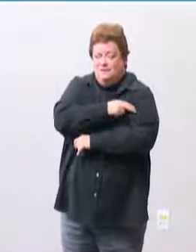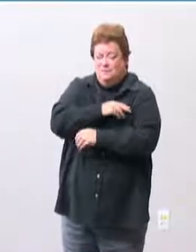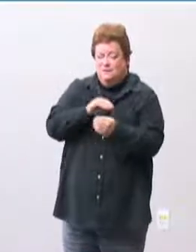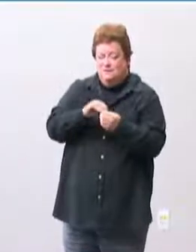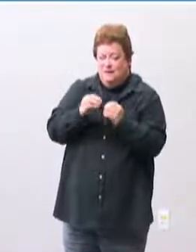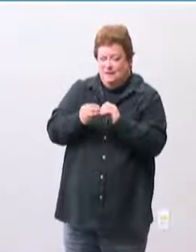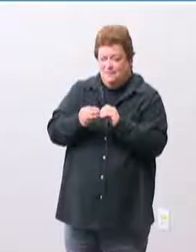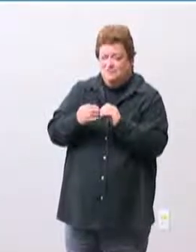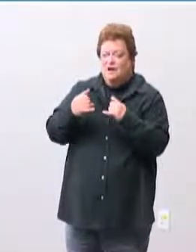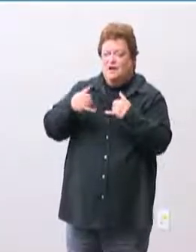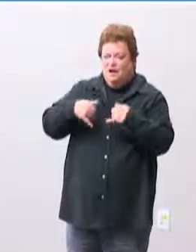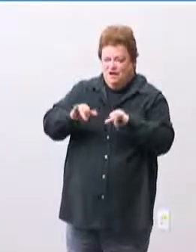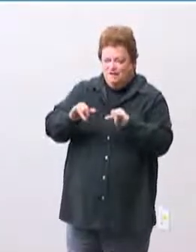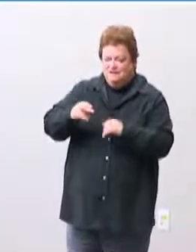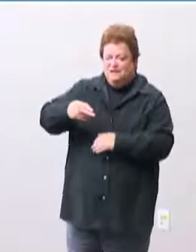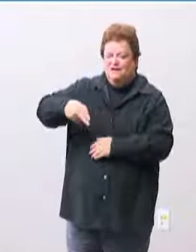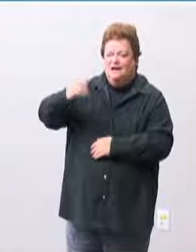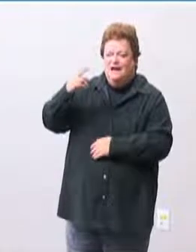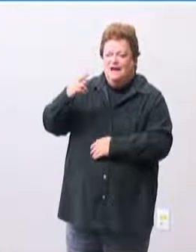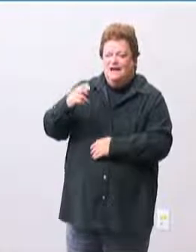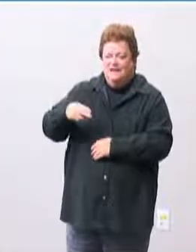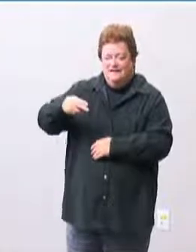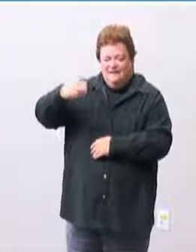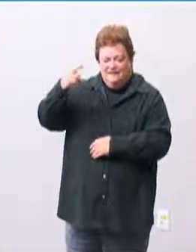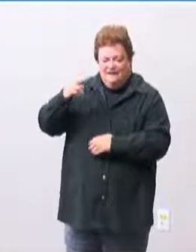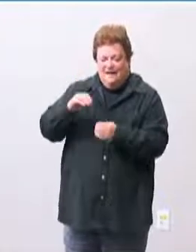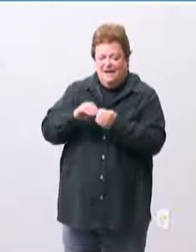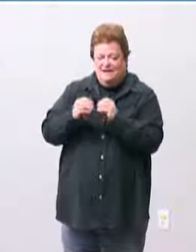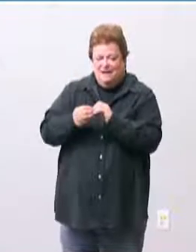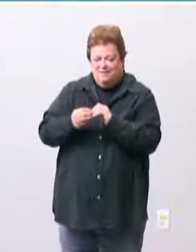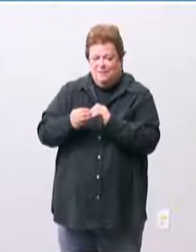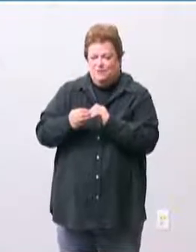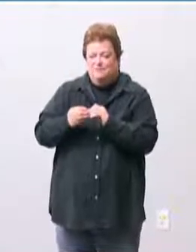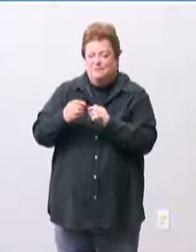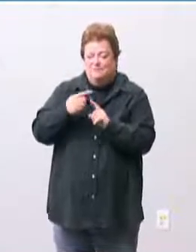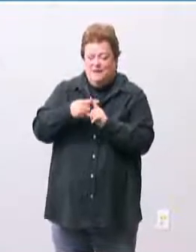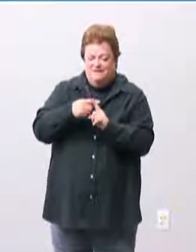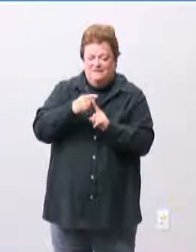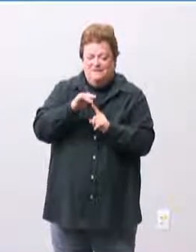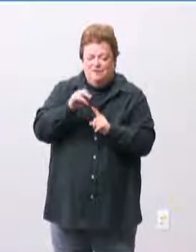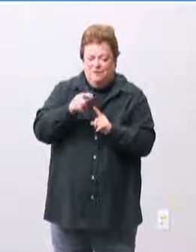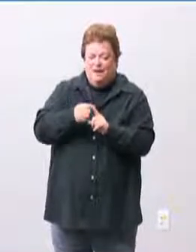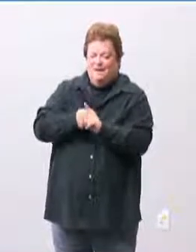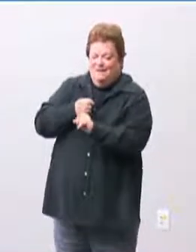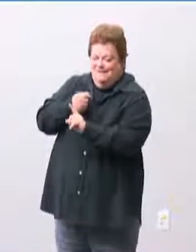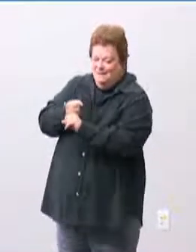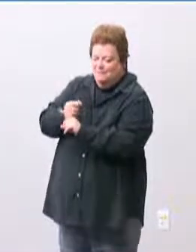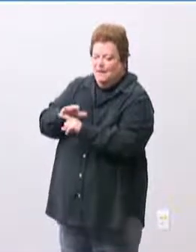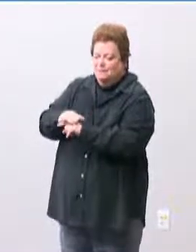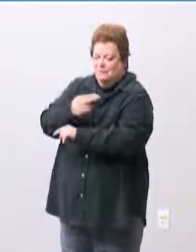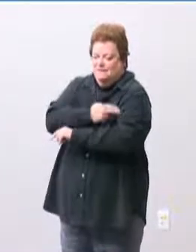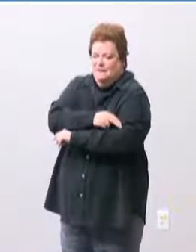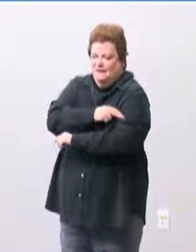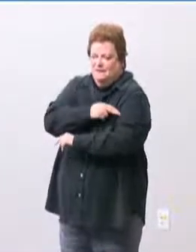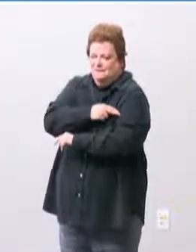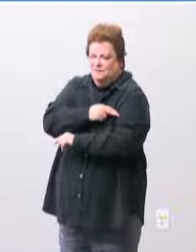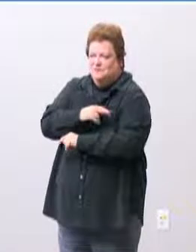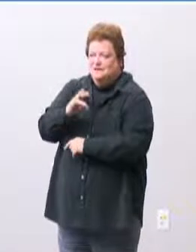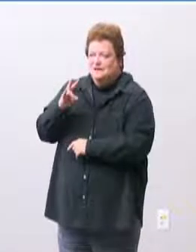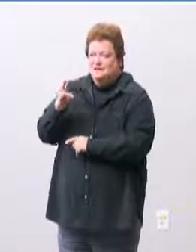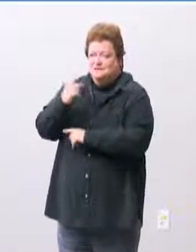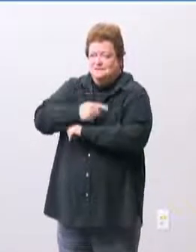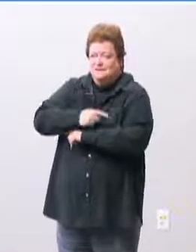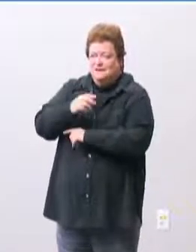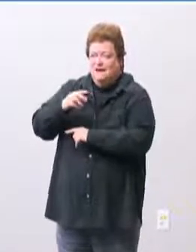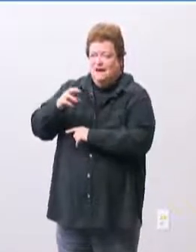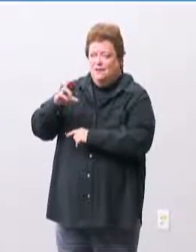numbers remain high. The high case numbers and positivity rate continue to impact the hospitals. The 7-day rolling